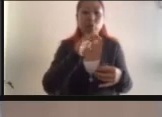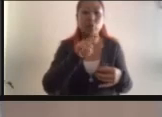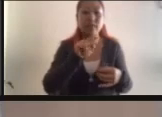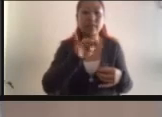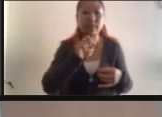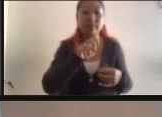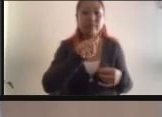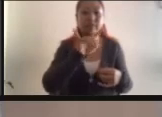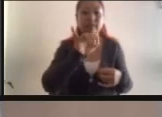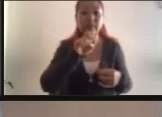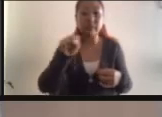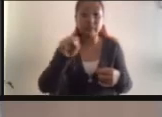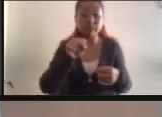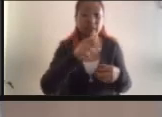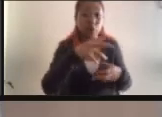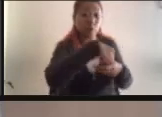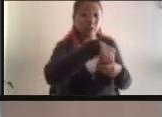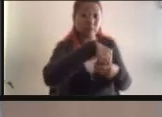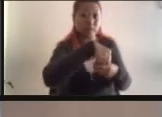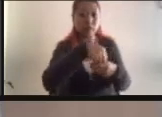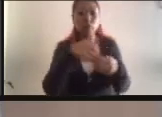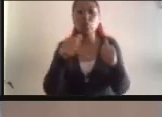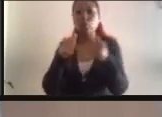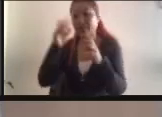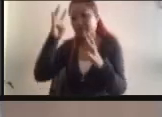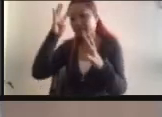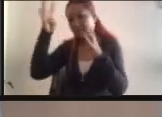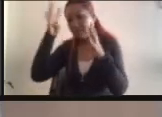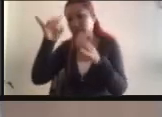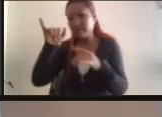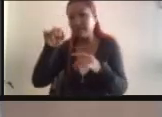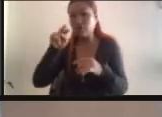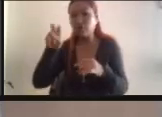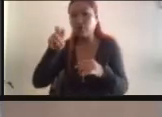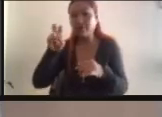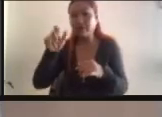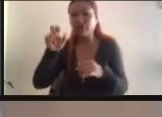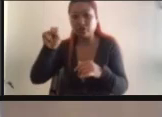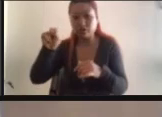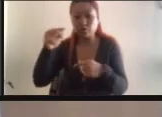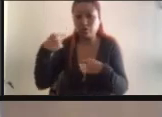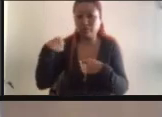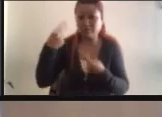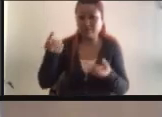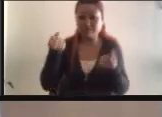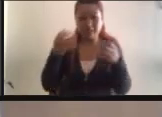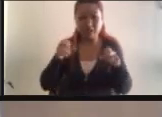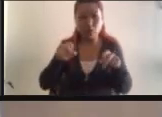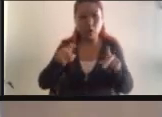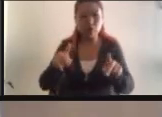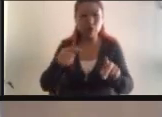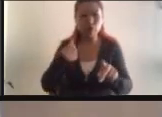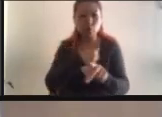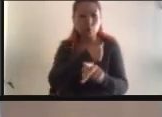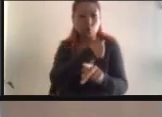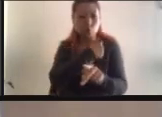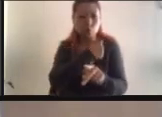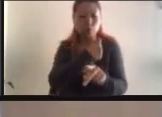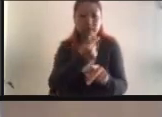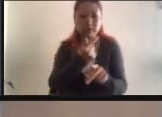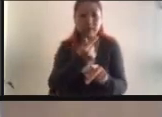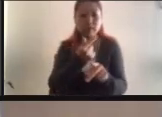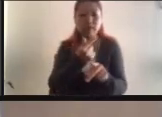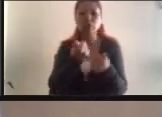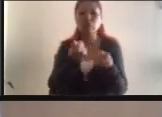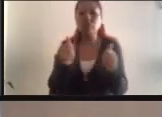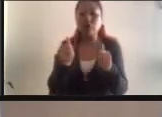innovation. And so we've had many opportunities to build and broaden out that concept.